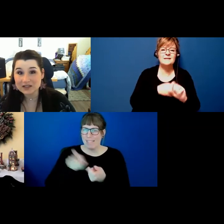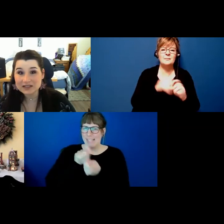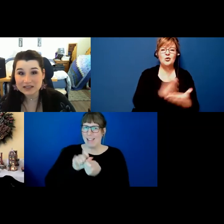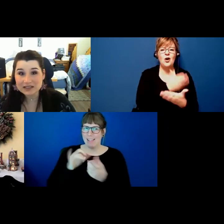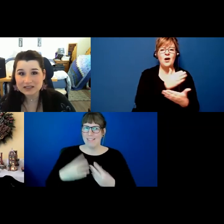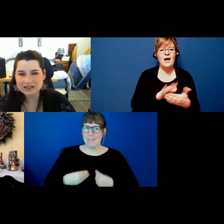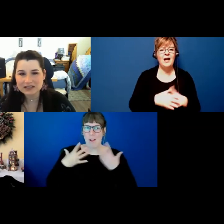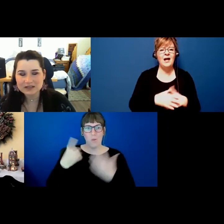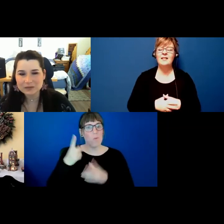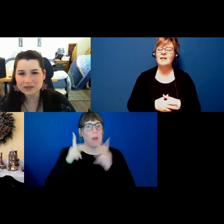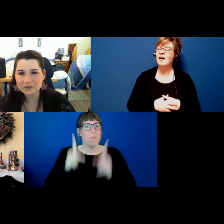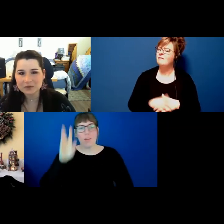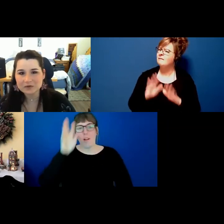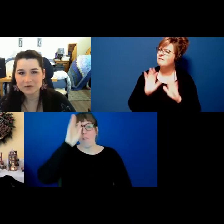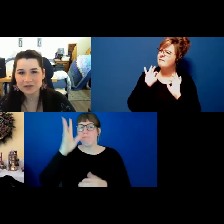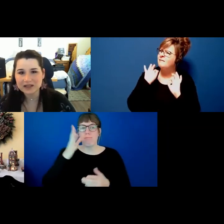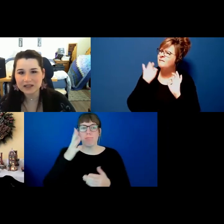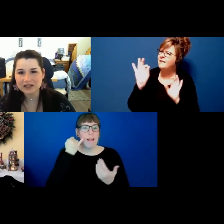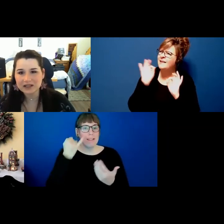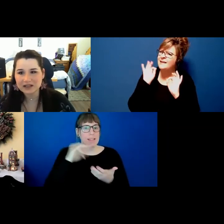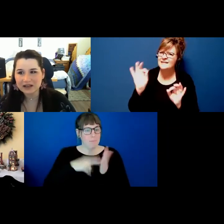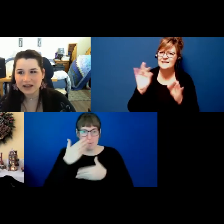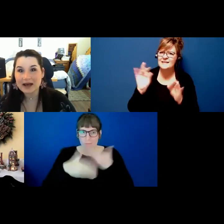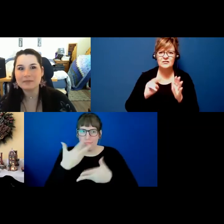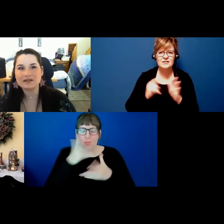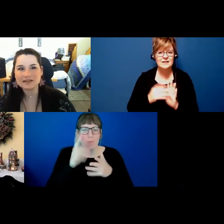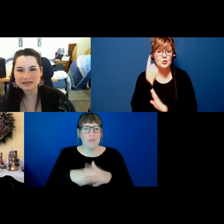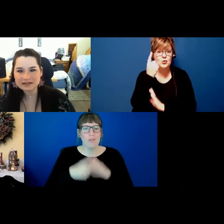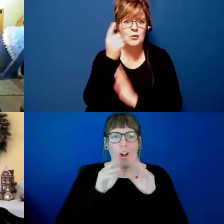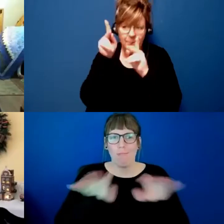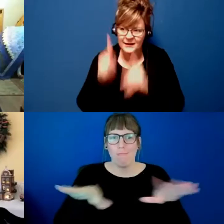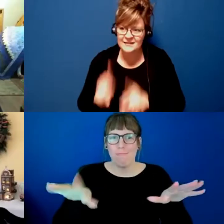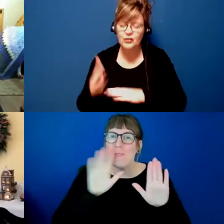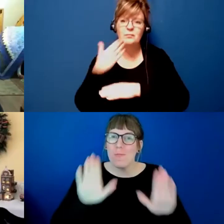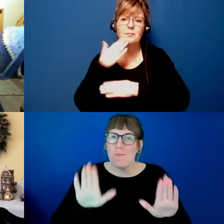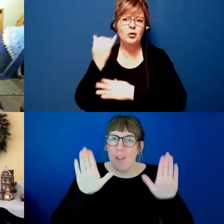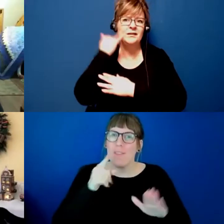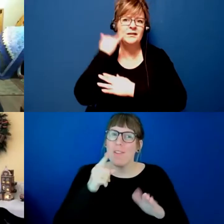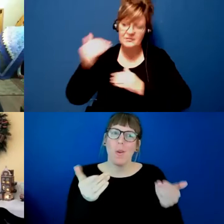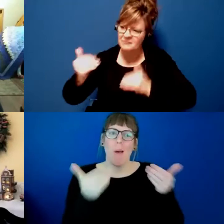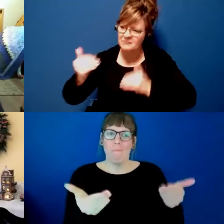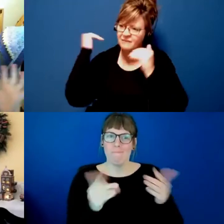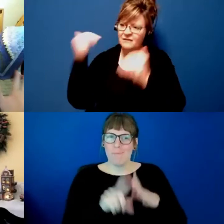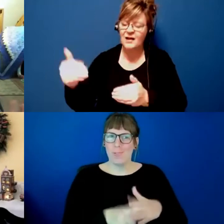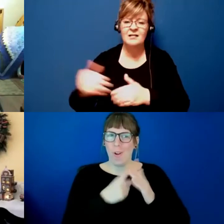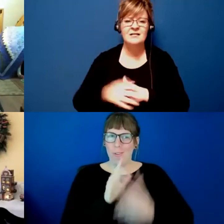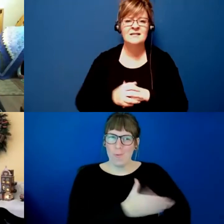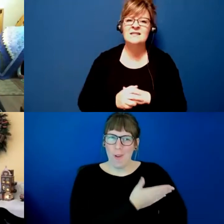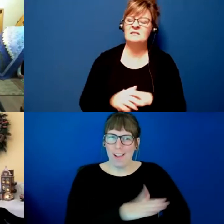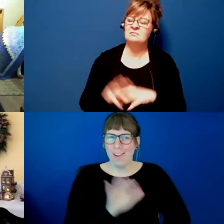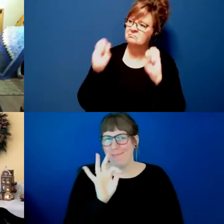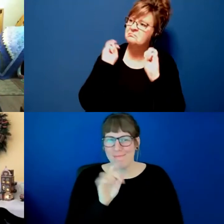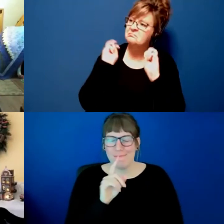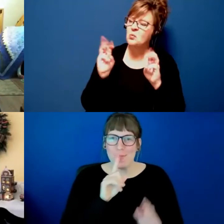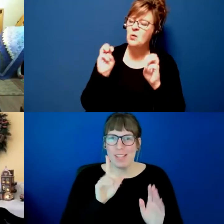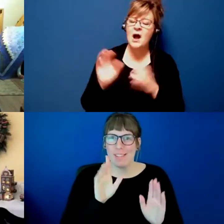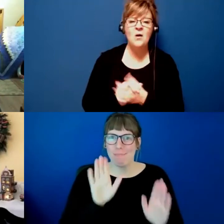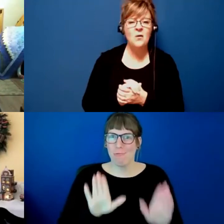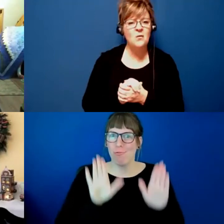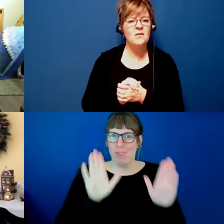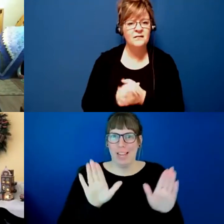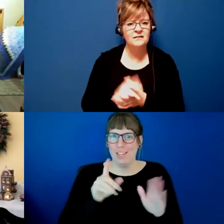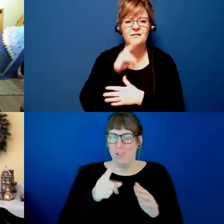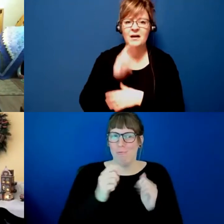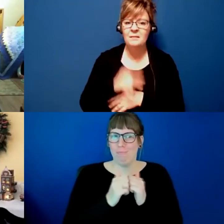and starts it. And it's really wonderful that happened and that you were able to create this whole program